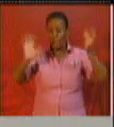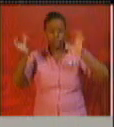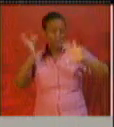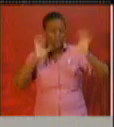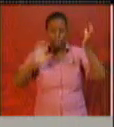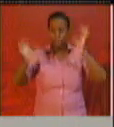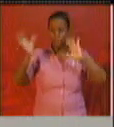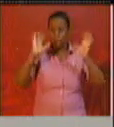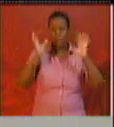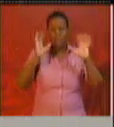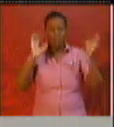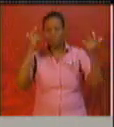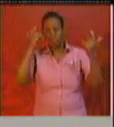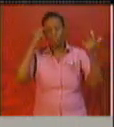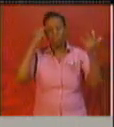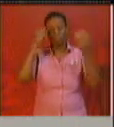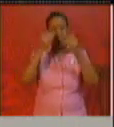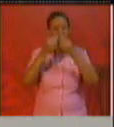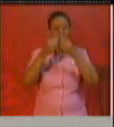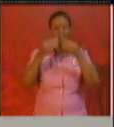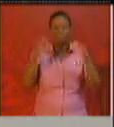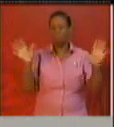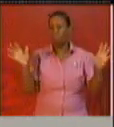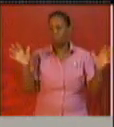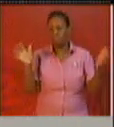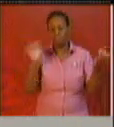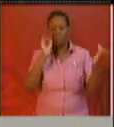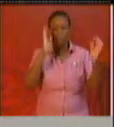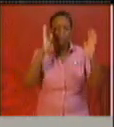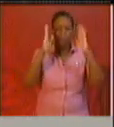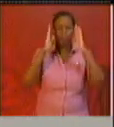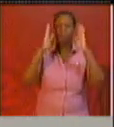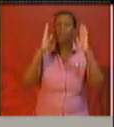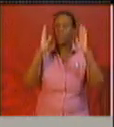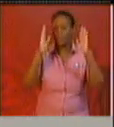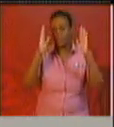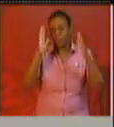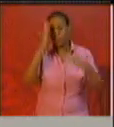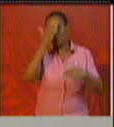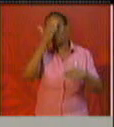the space and you're having drinks, have space out your drinks and have them